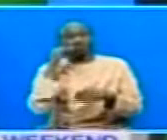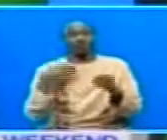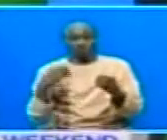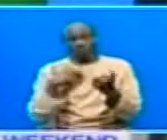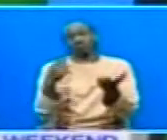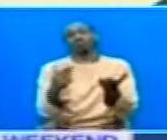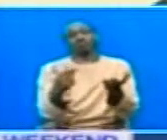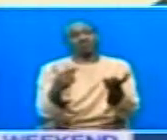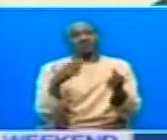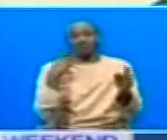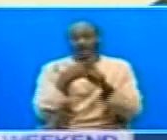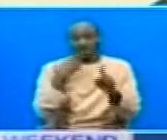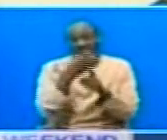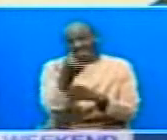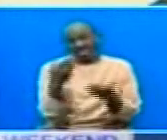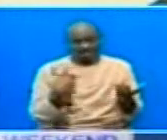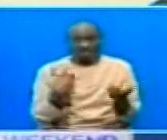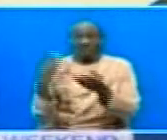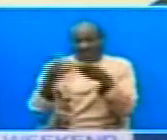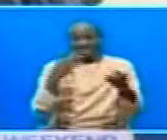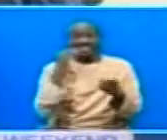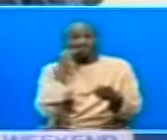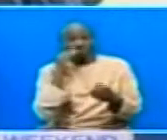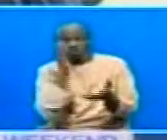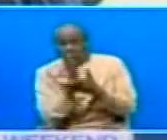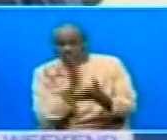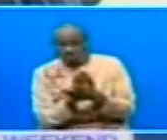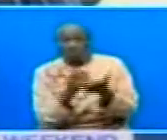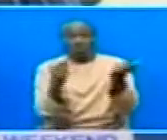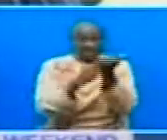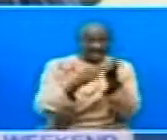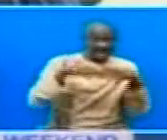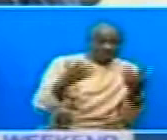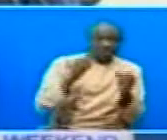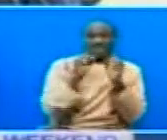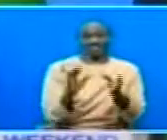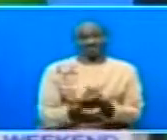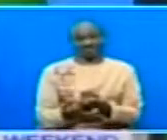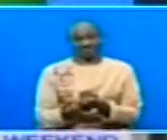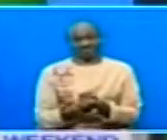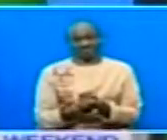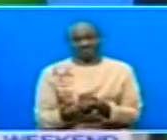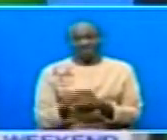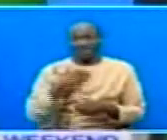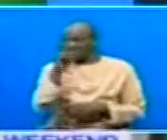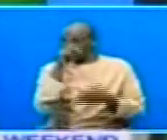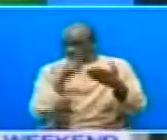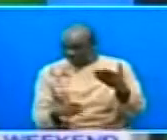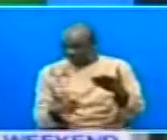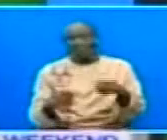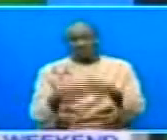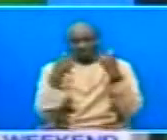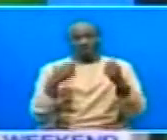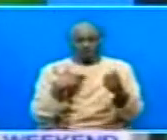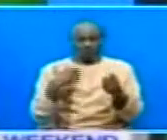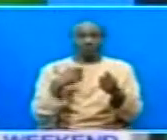Gatuna, debulking his biscuits to see whether they are actually Ugandan biscuits or not. I see the disruption of